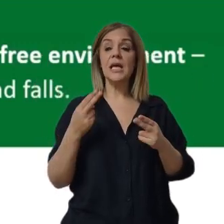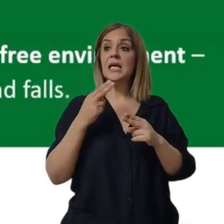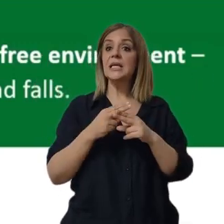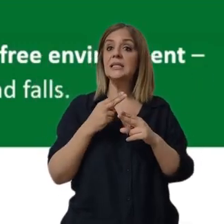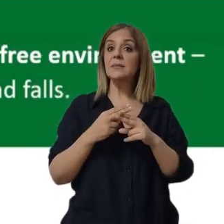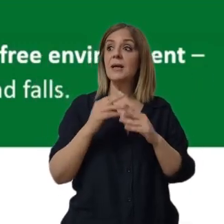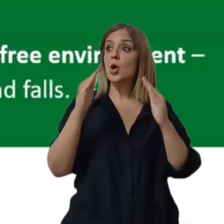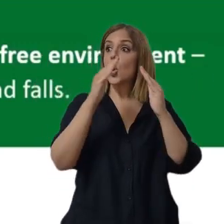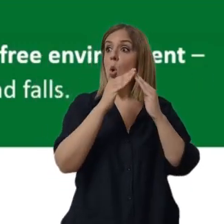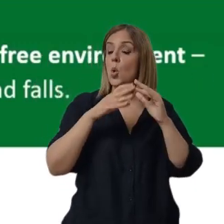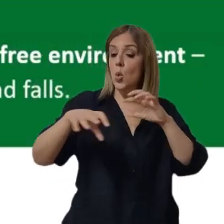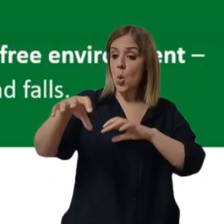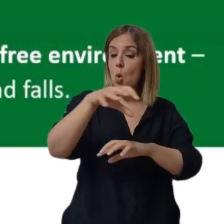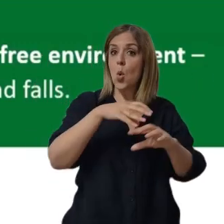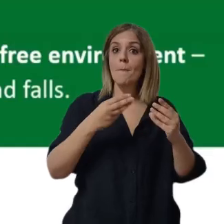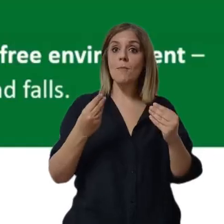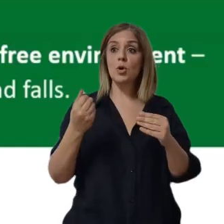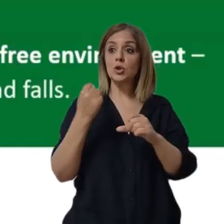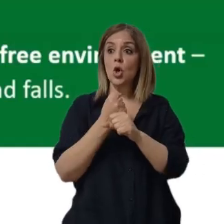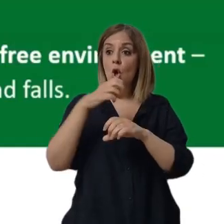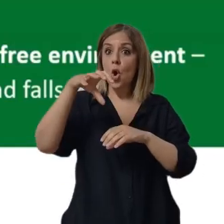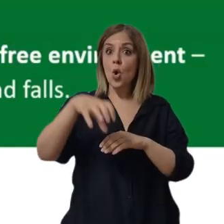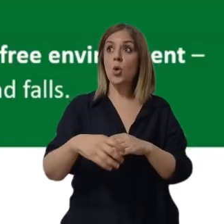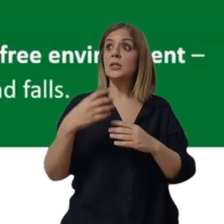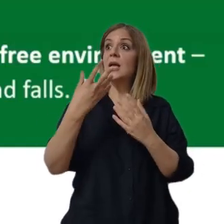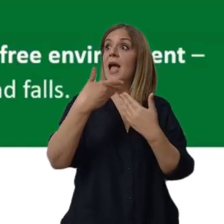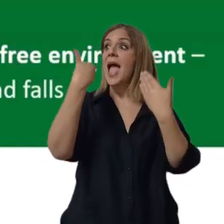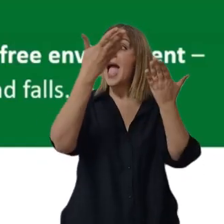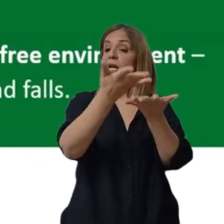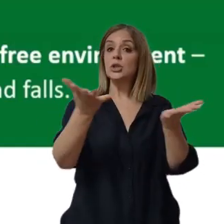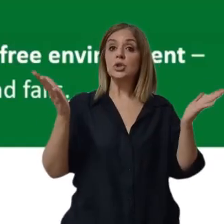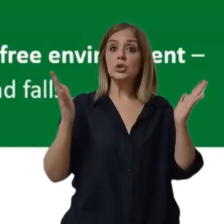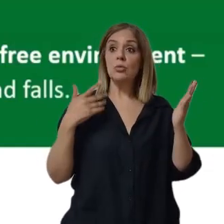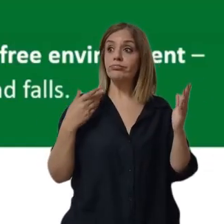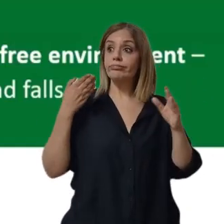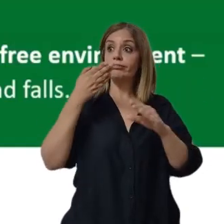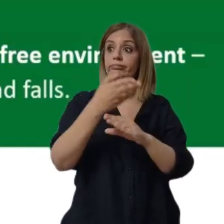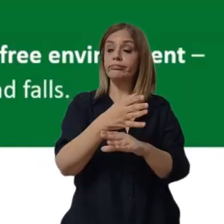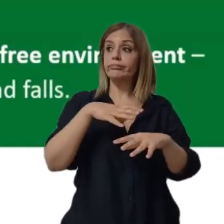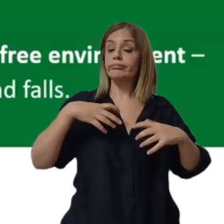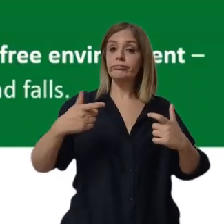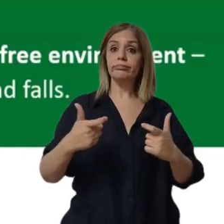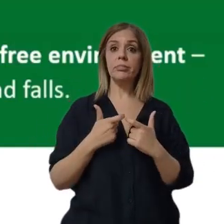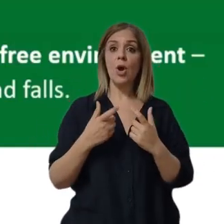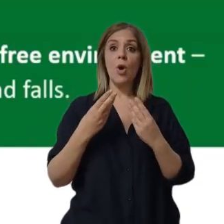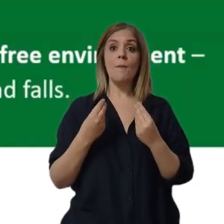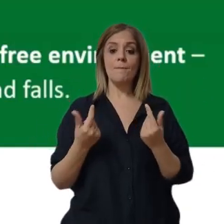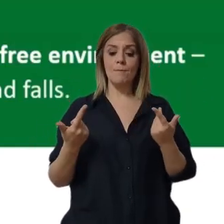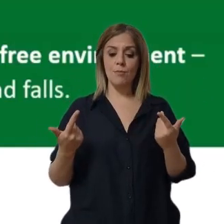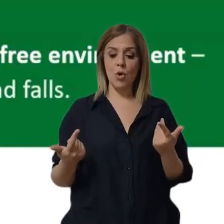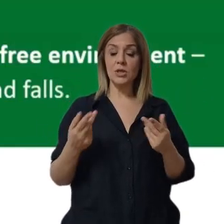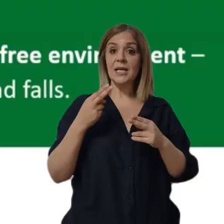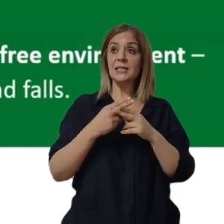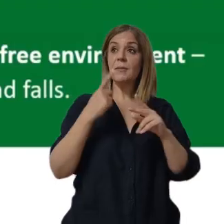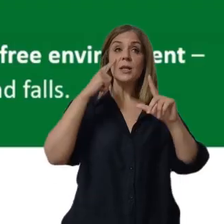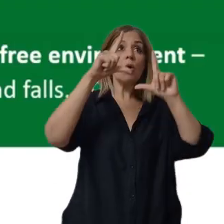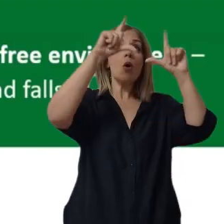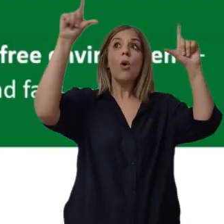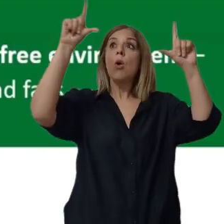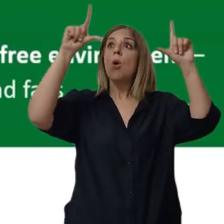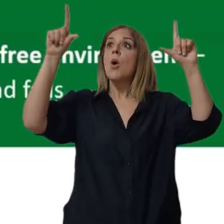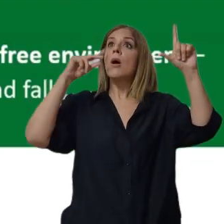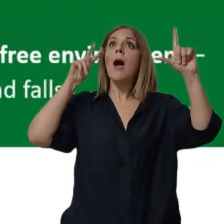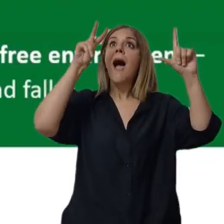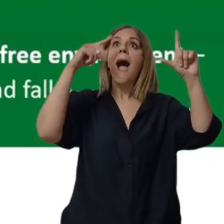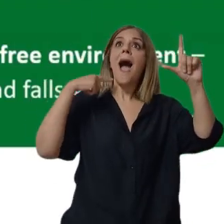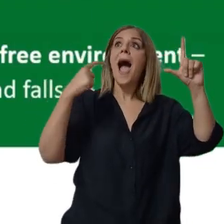made our home, the workplace, and public spaces that we attend. Follow safety signs and